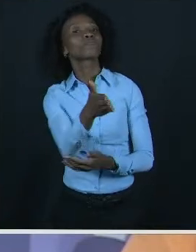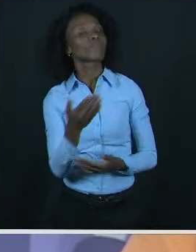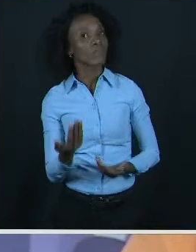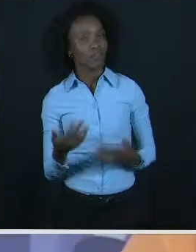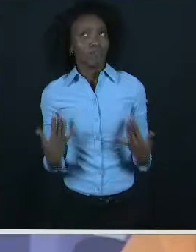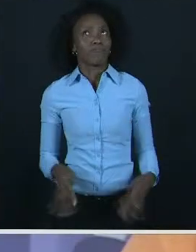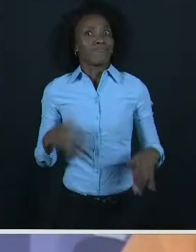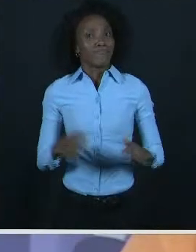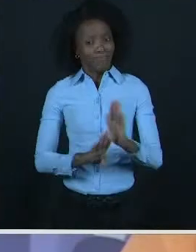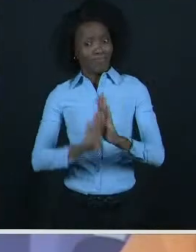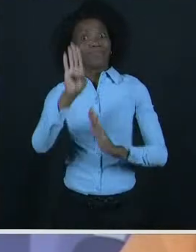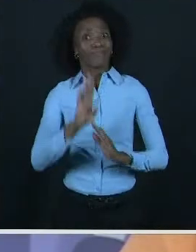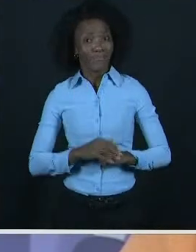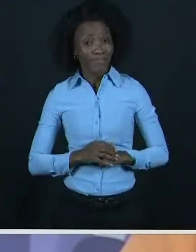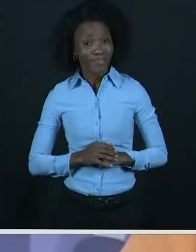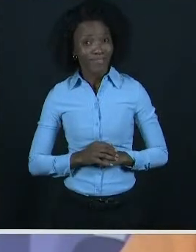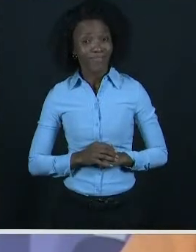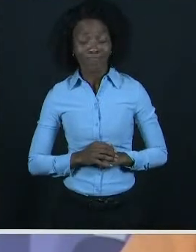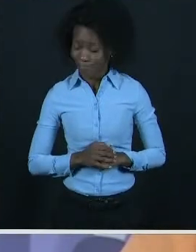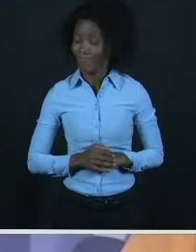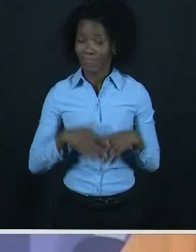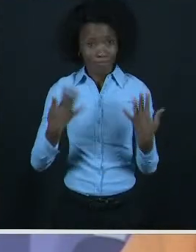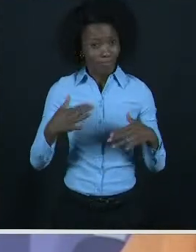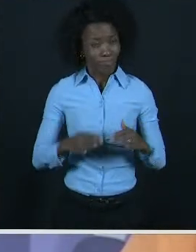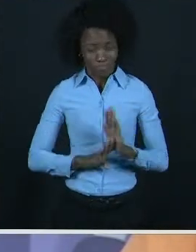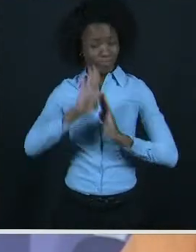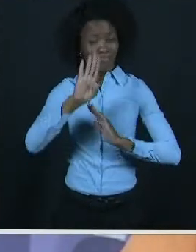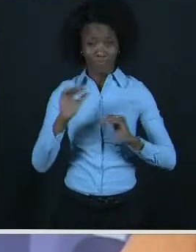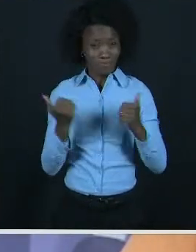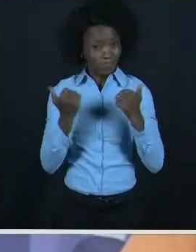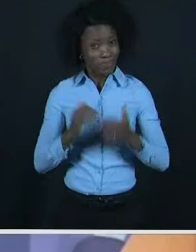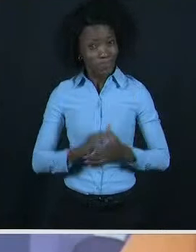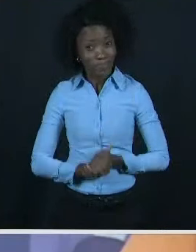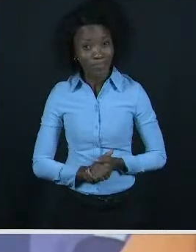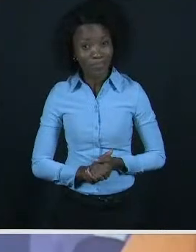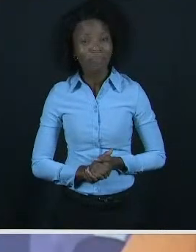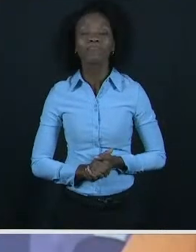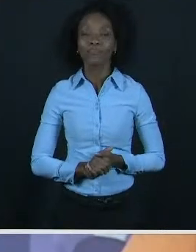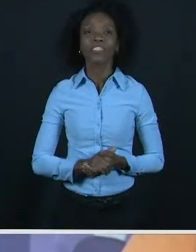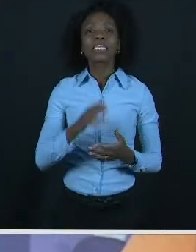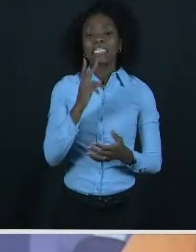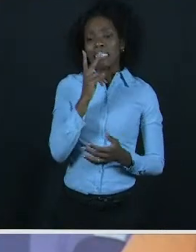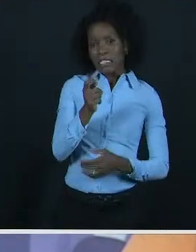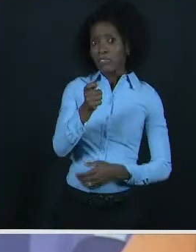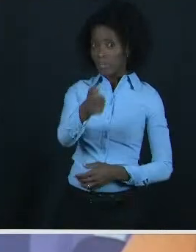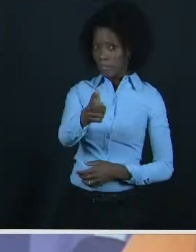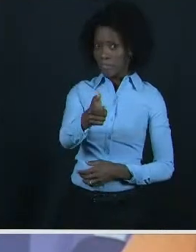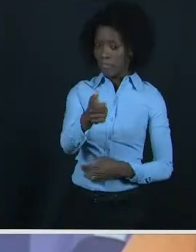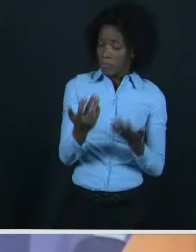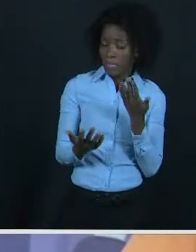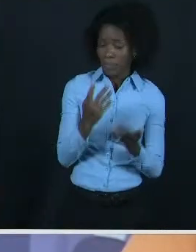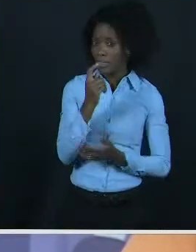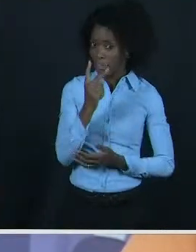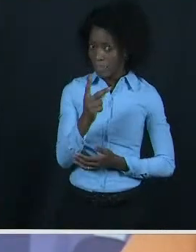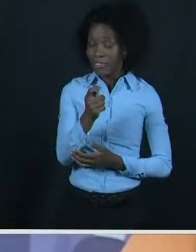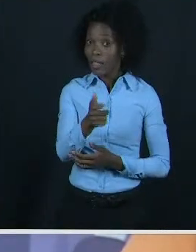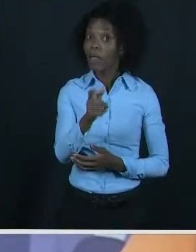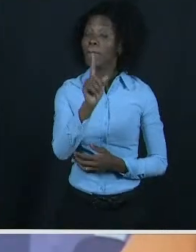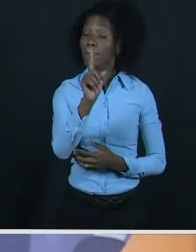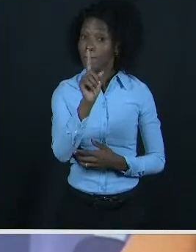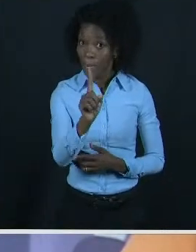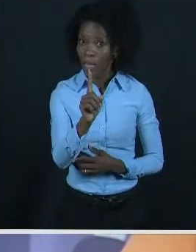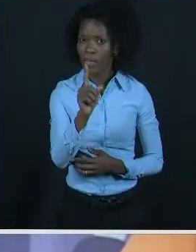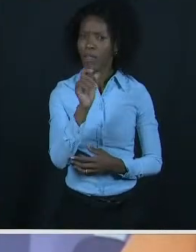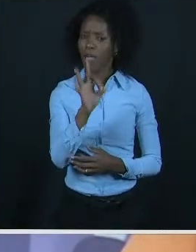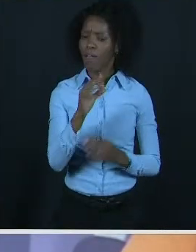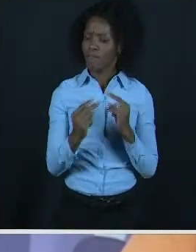phenomenal improvement, a great improvement. It may seem little, but indeed, if